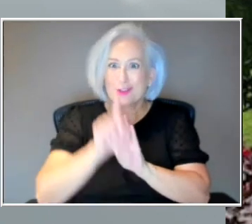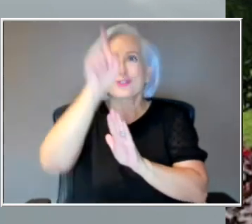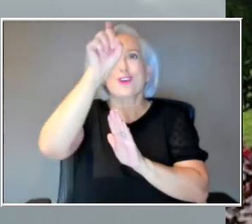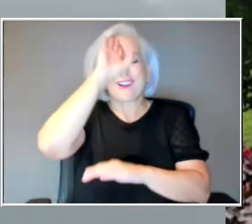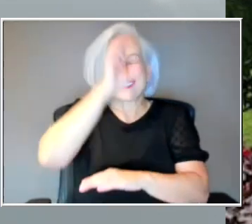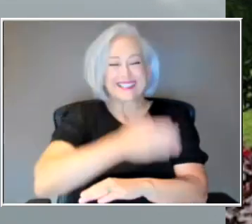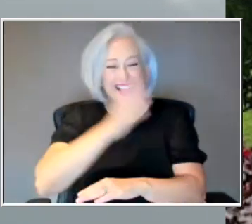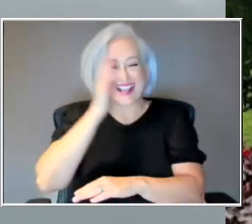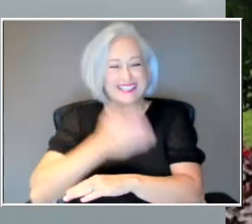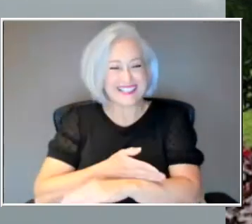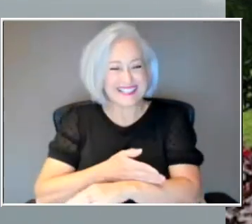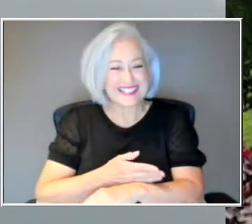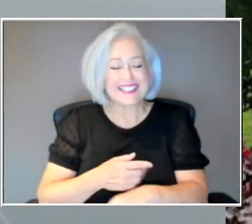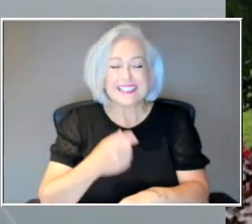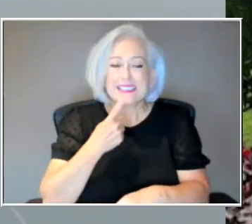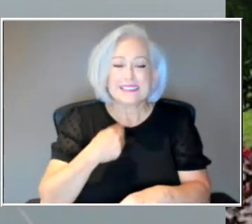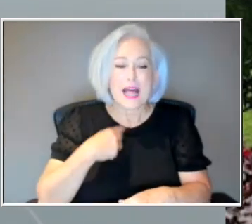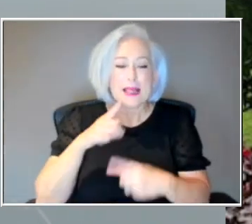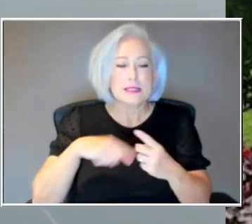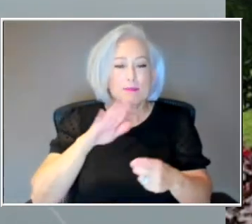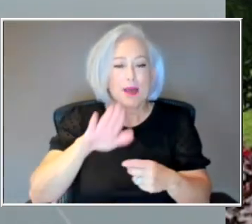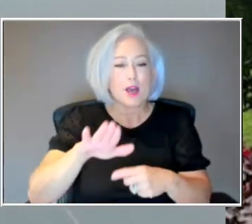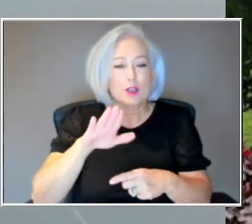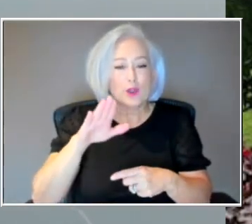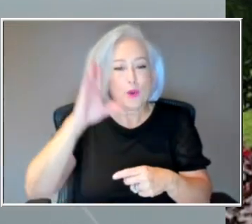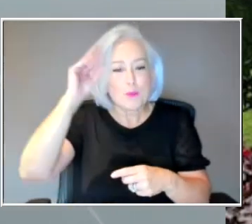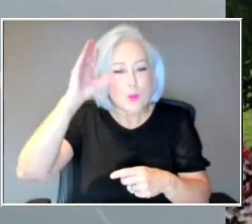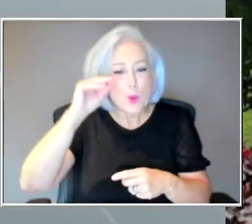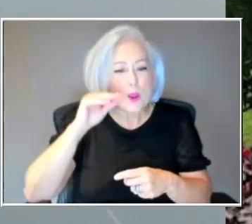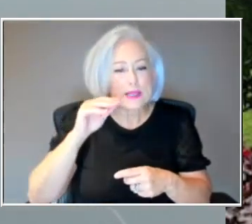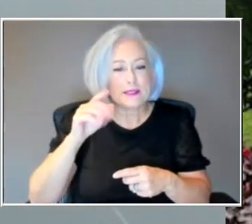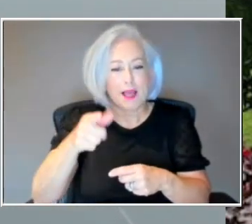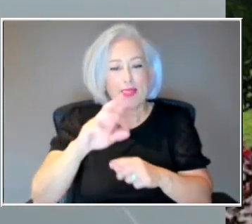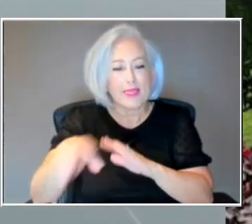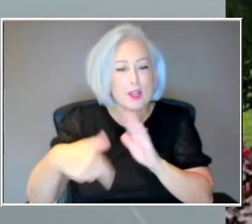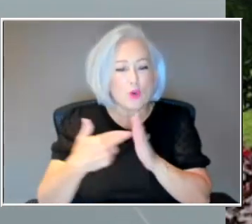them and just how important their role was in your recovery.